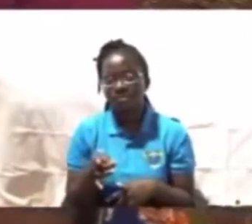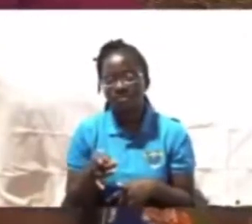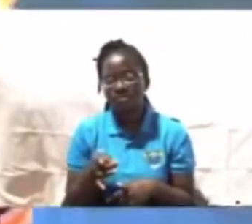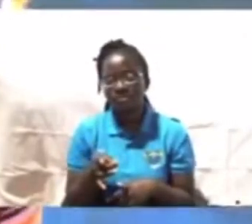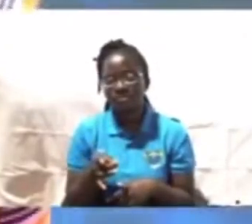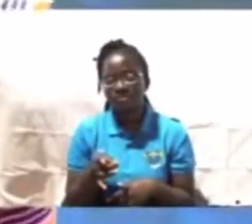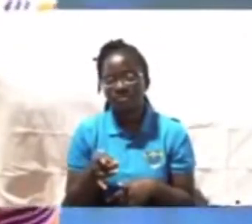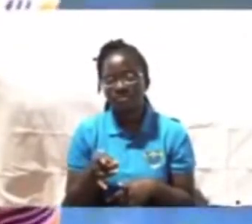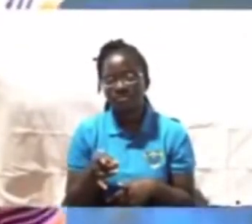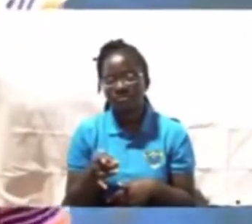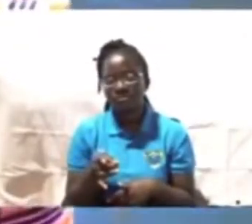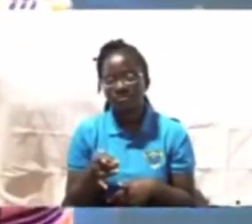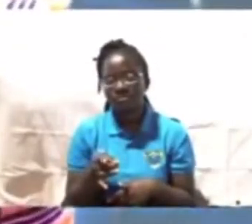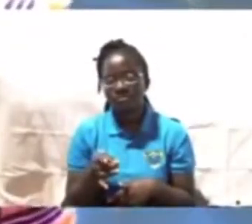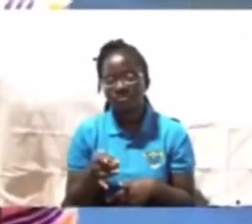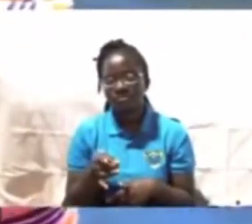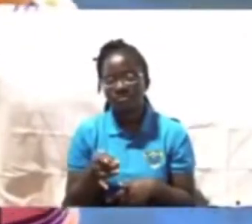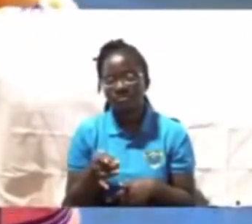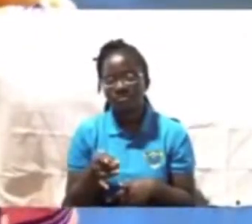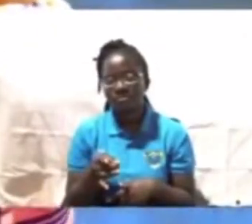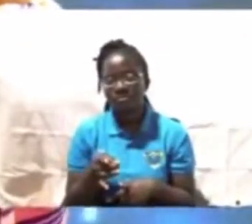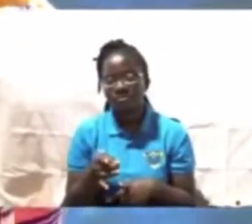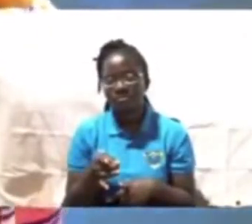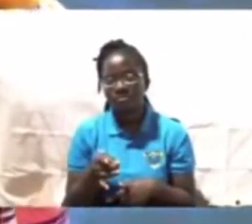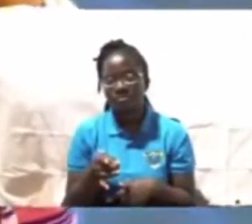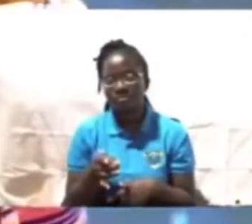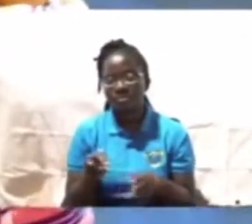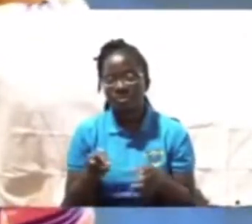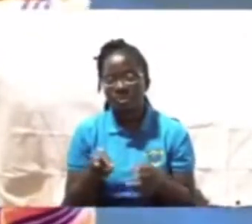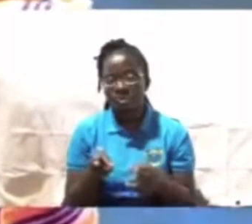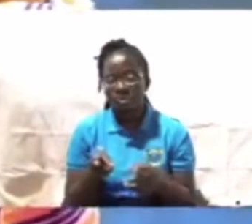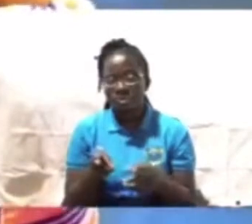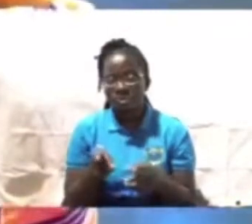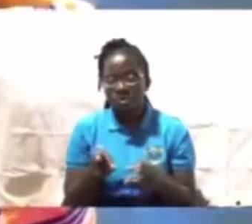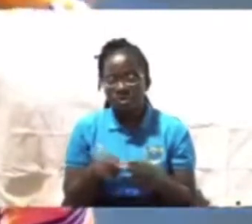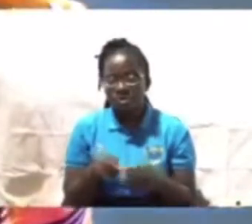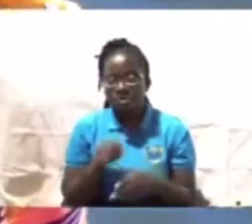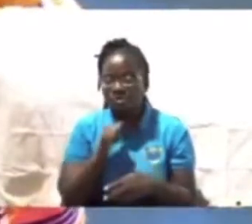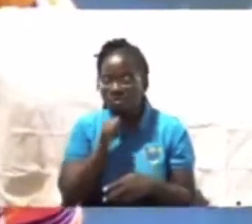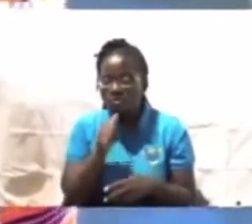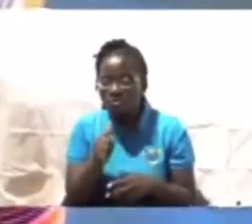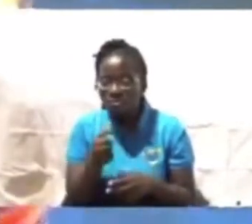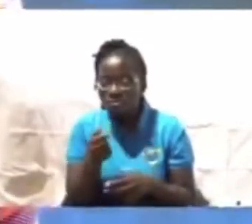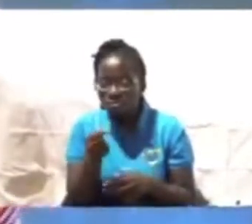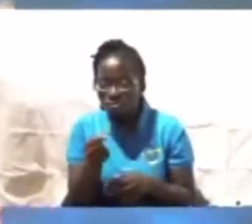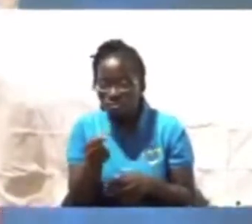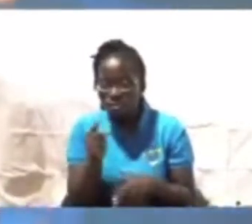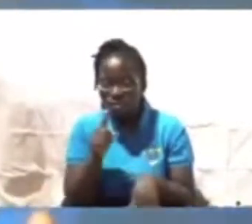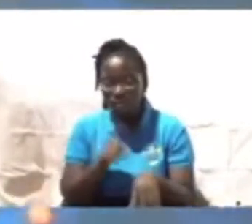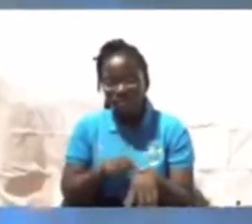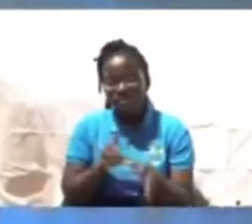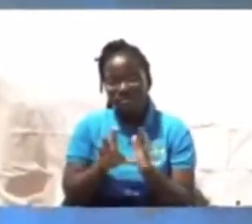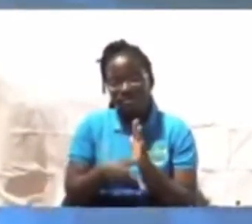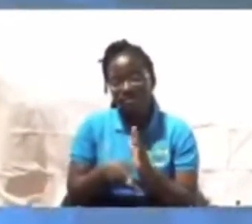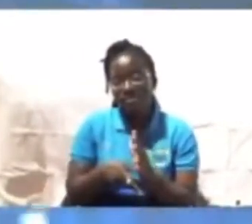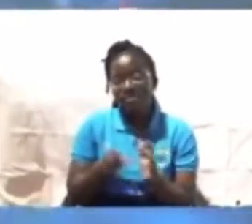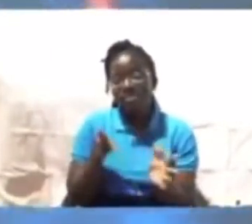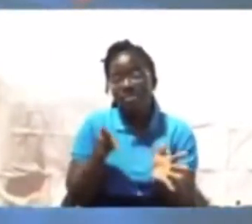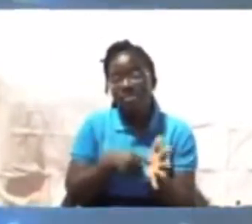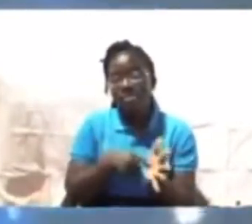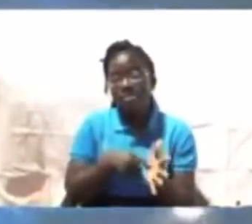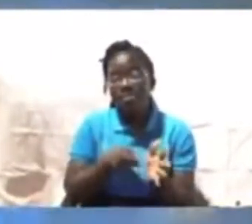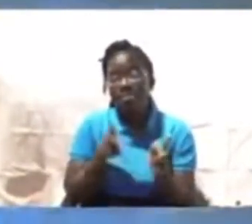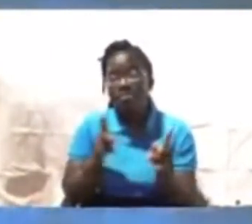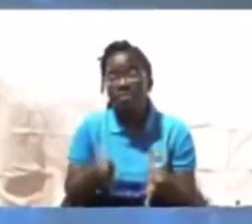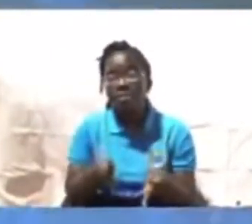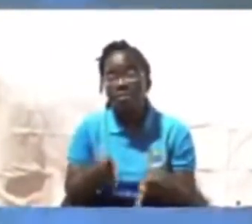eyesa no hanche ene papa no efrimu ene aka mensa bi praise God ene omu nso